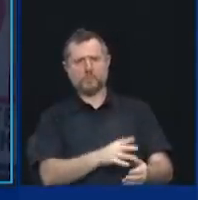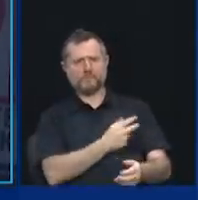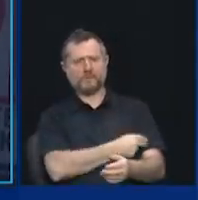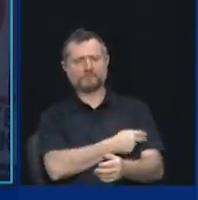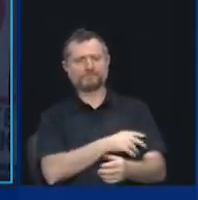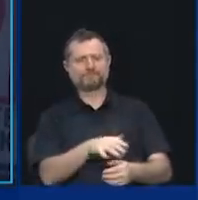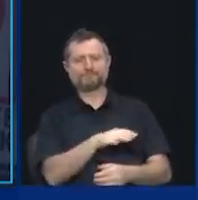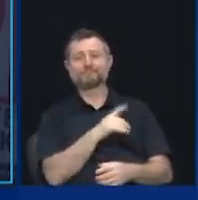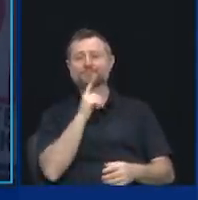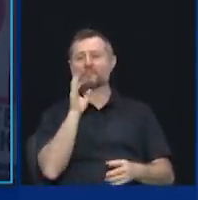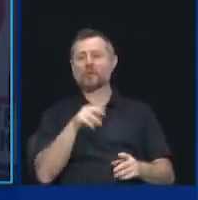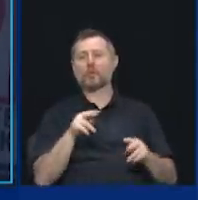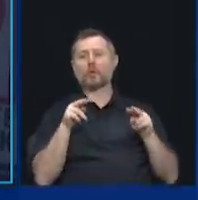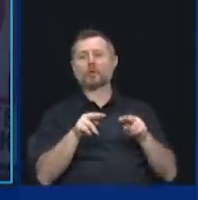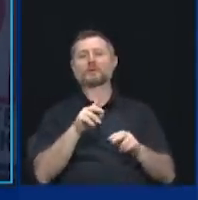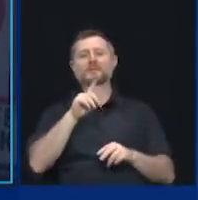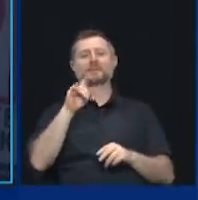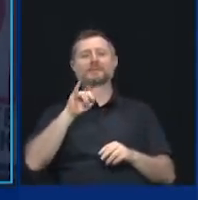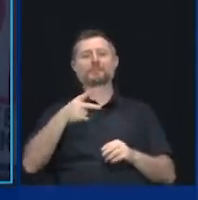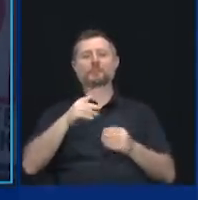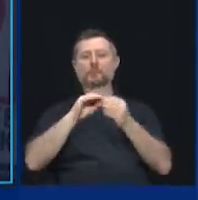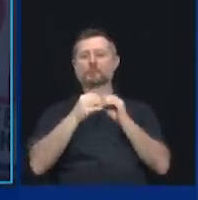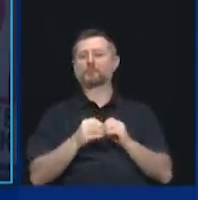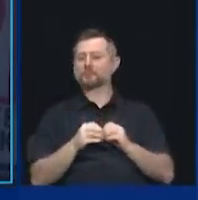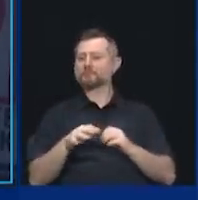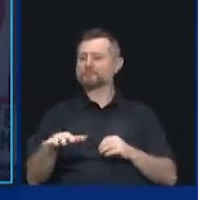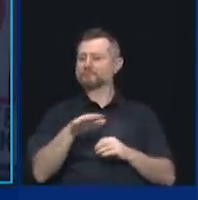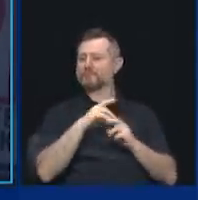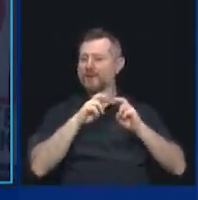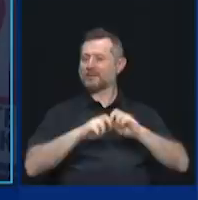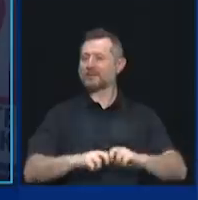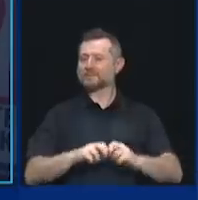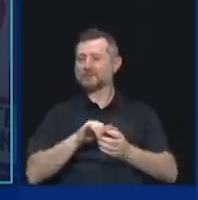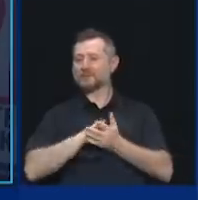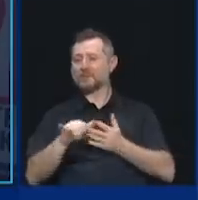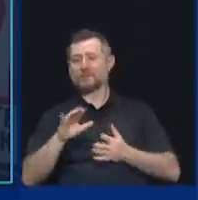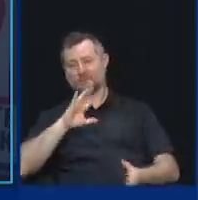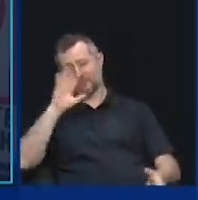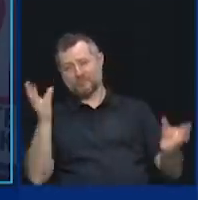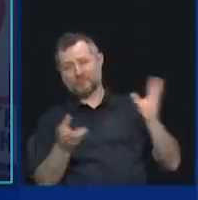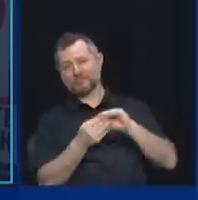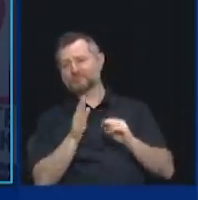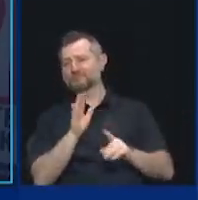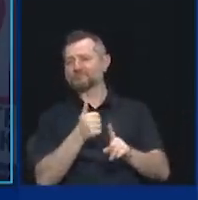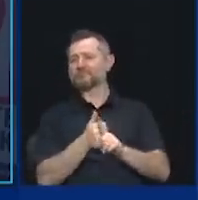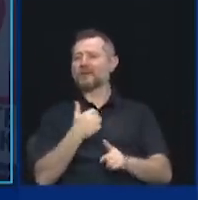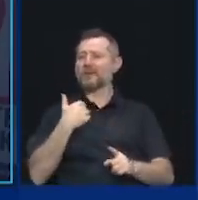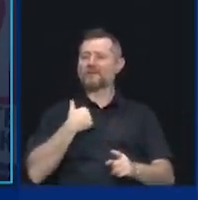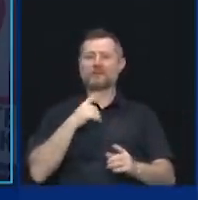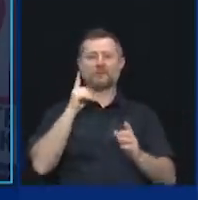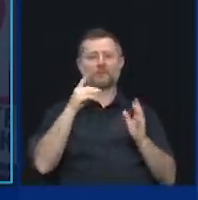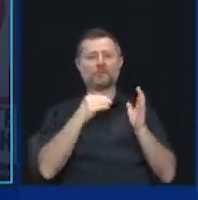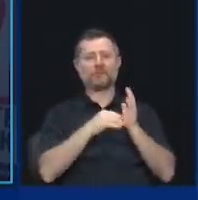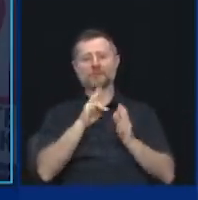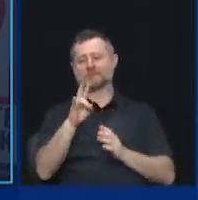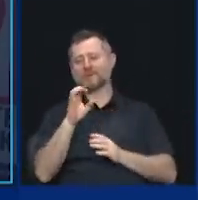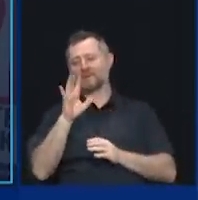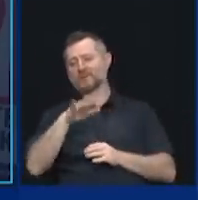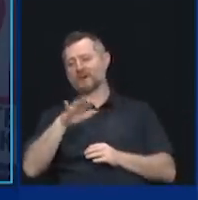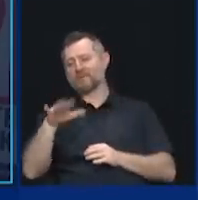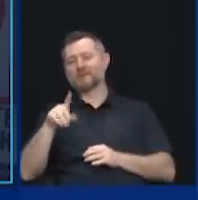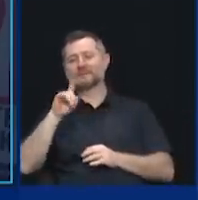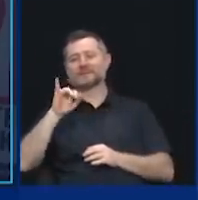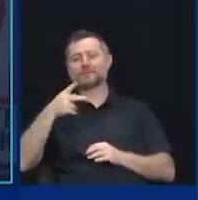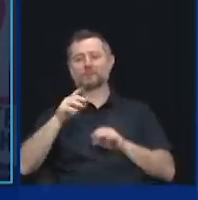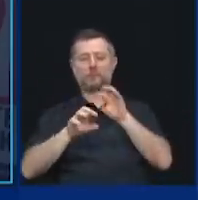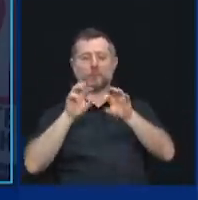data. We have 1,700 zip codes in the state of New York, okay?